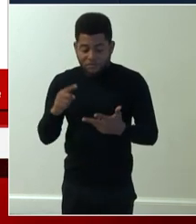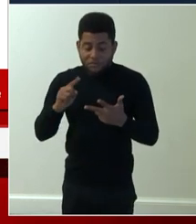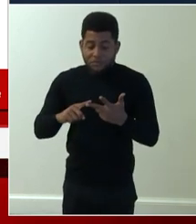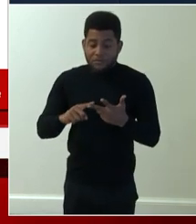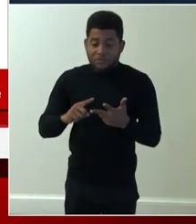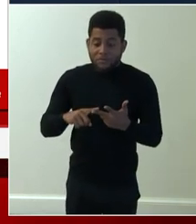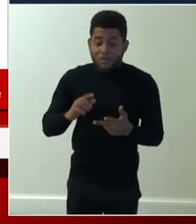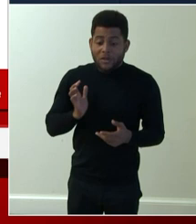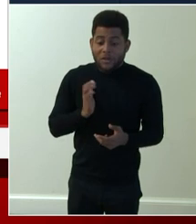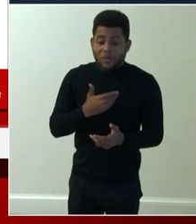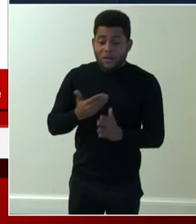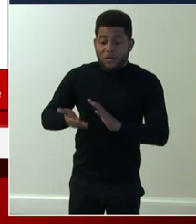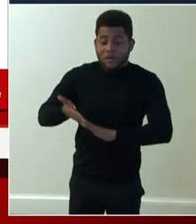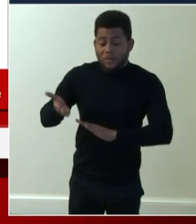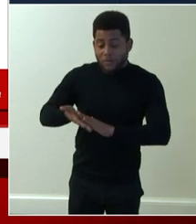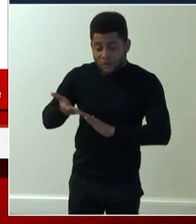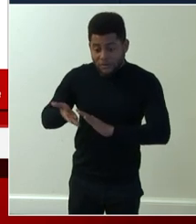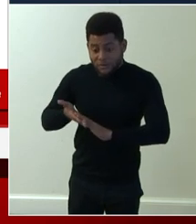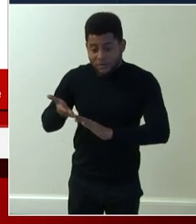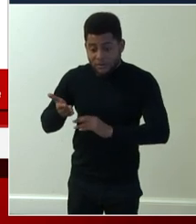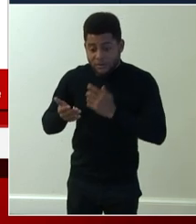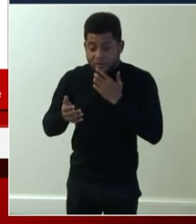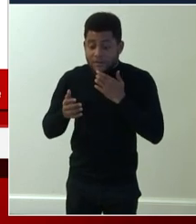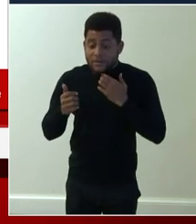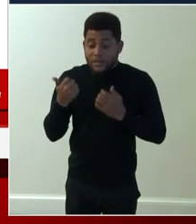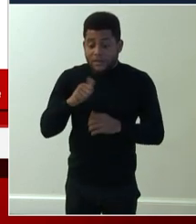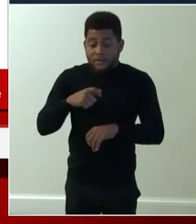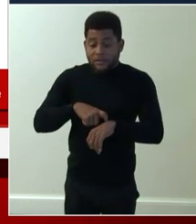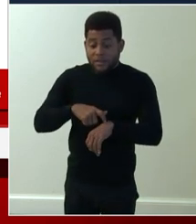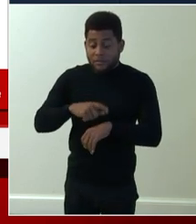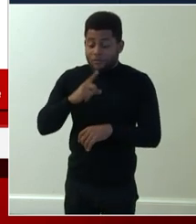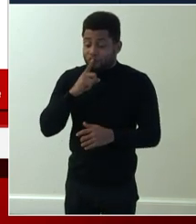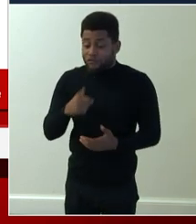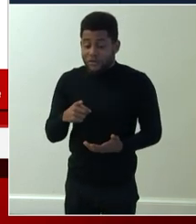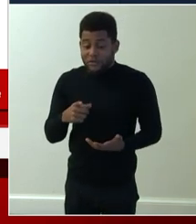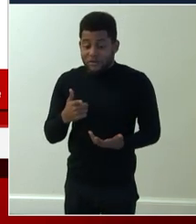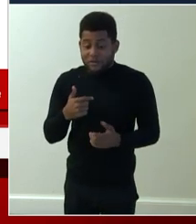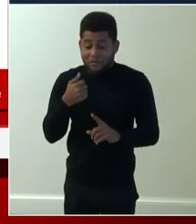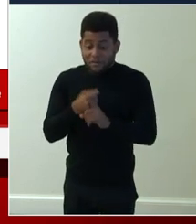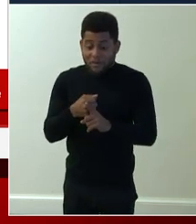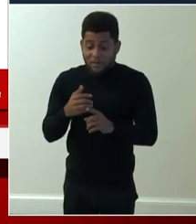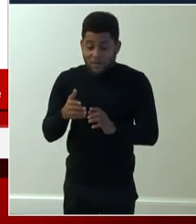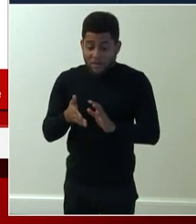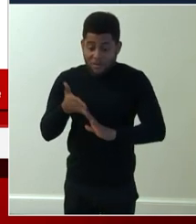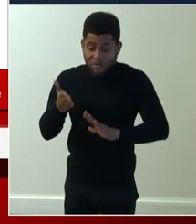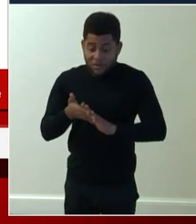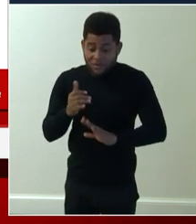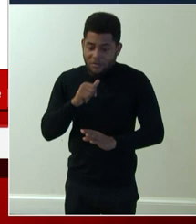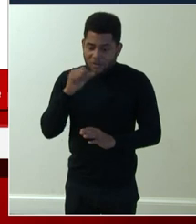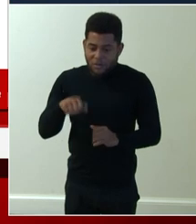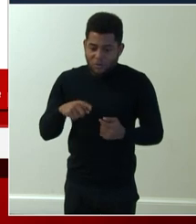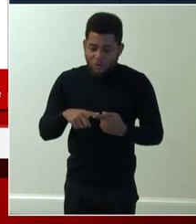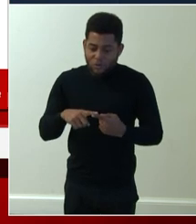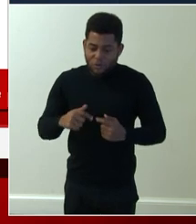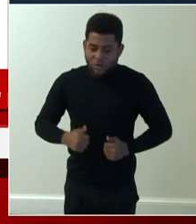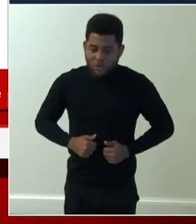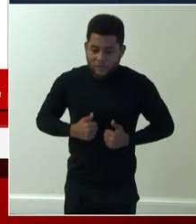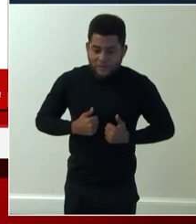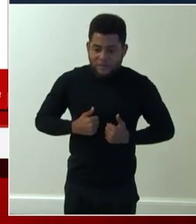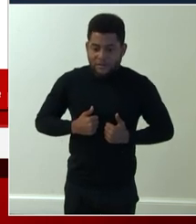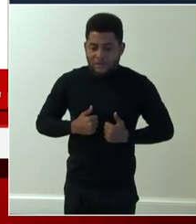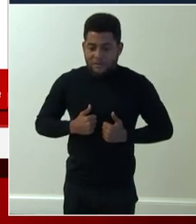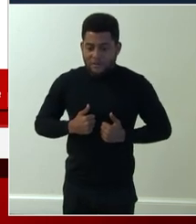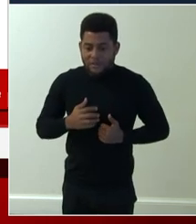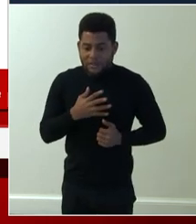our operations. Anytime there is an impact to operations where we're not able to deliver on services as